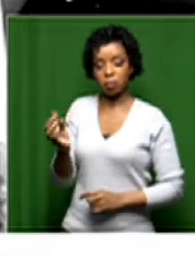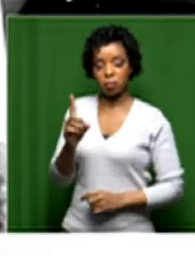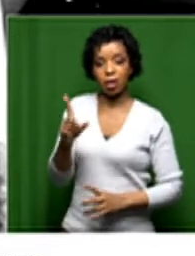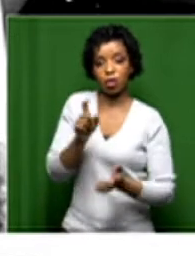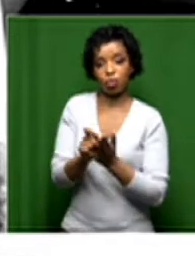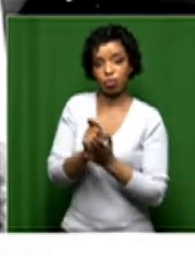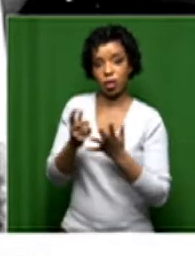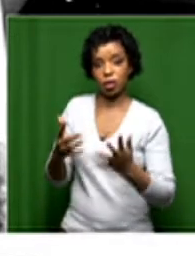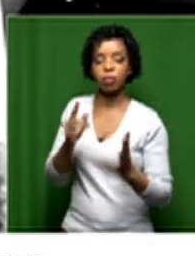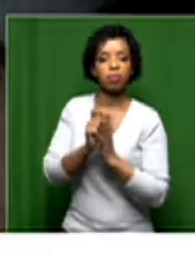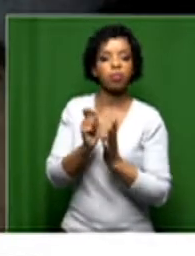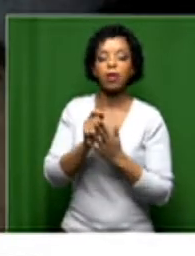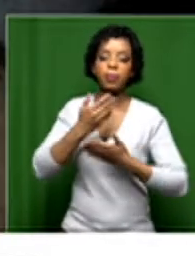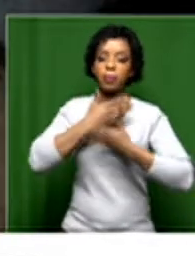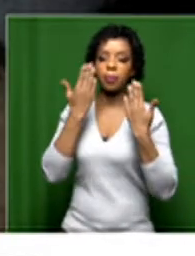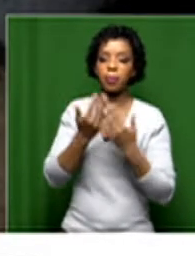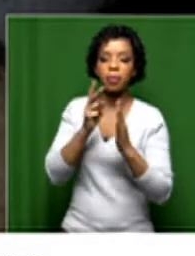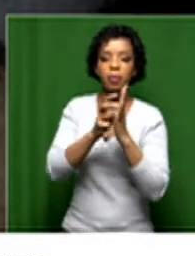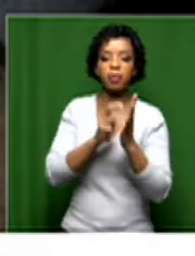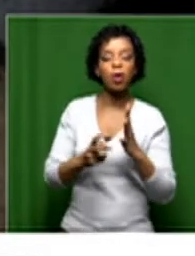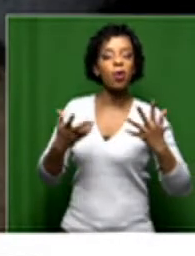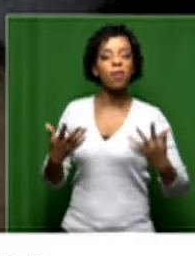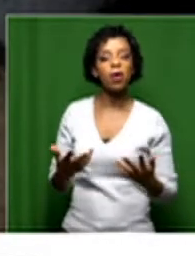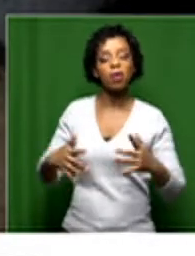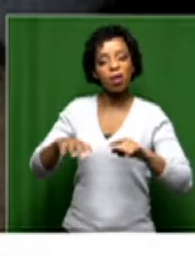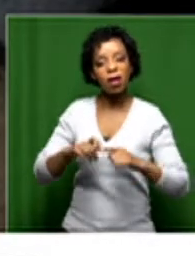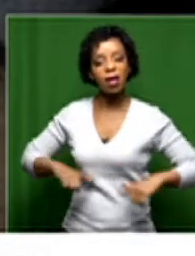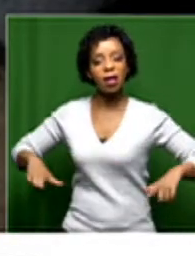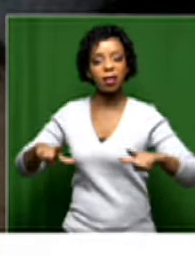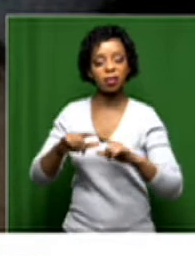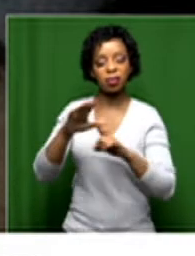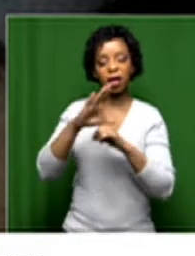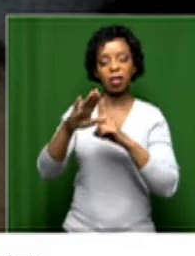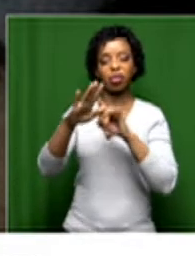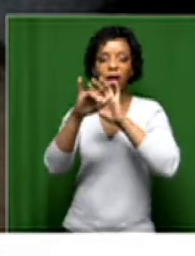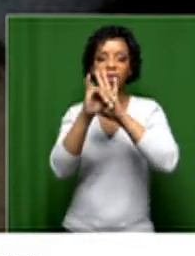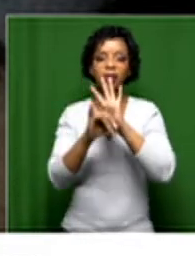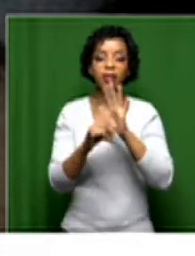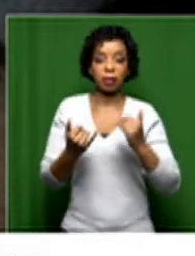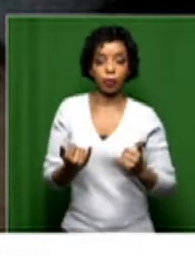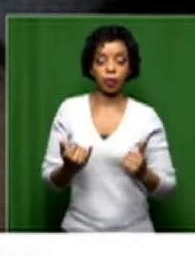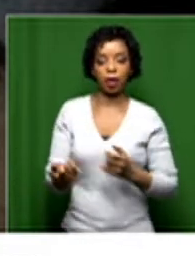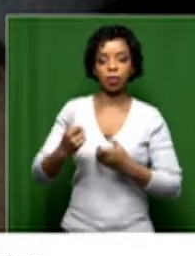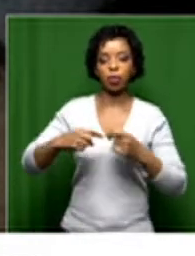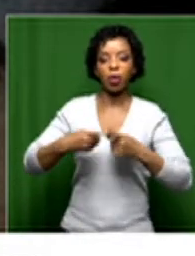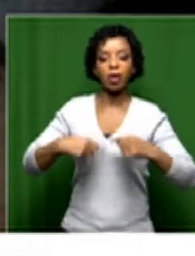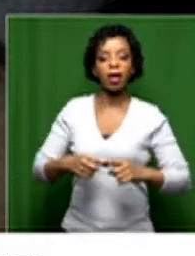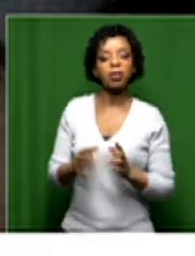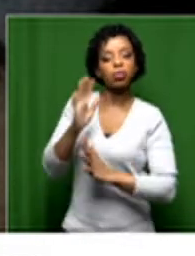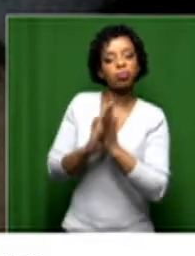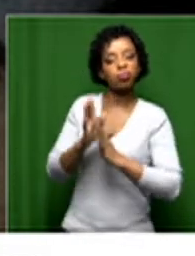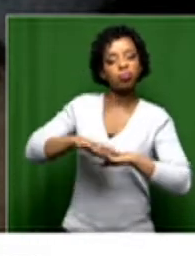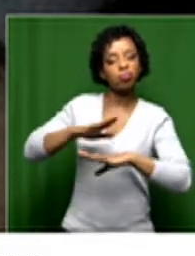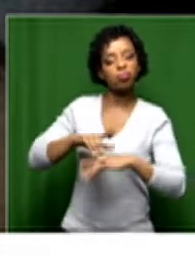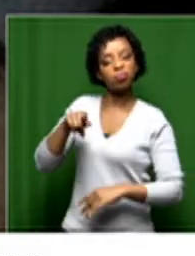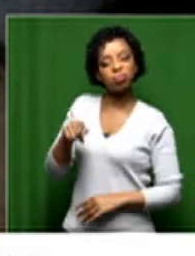of ownership, particularly of land, but also of culture and identity. Andy joins us this morning to share more on the exhibition. Mpho, a very good morning